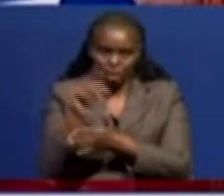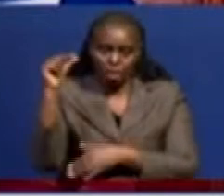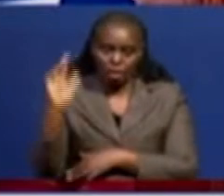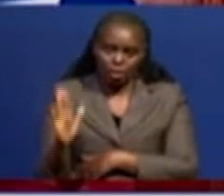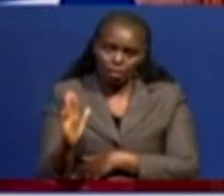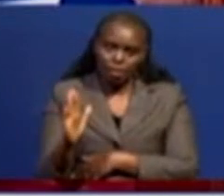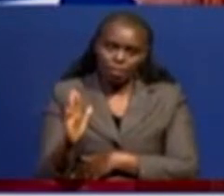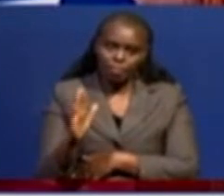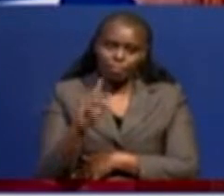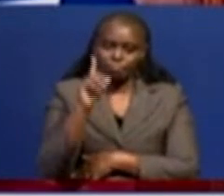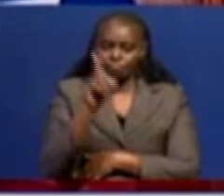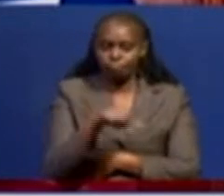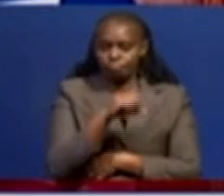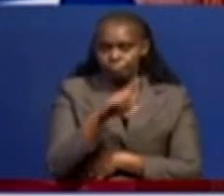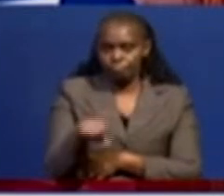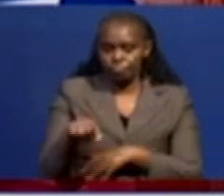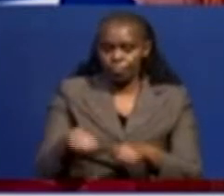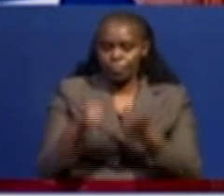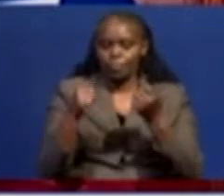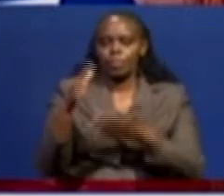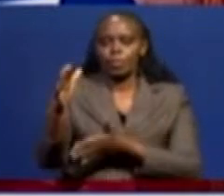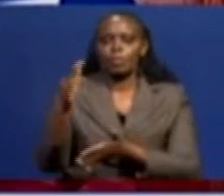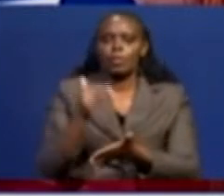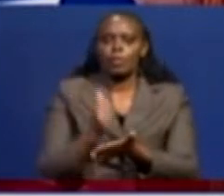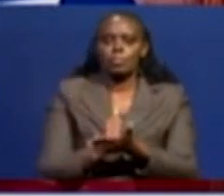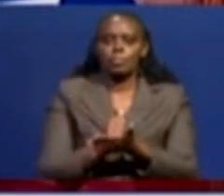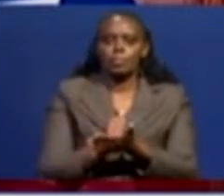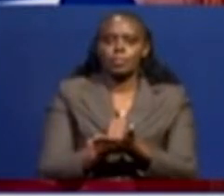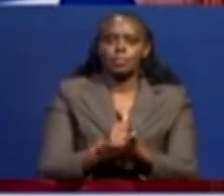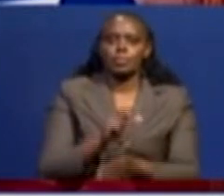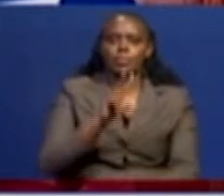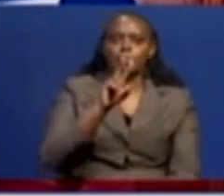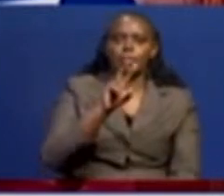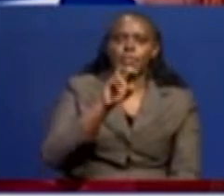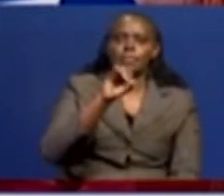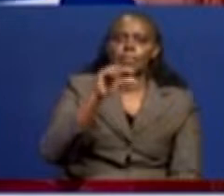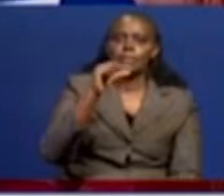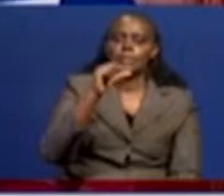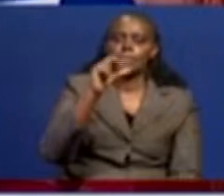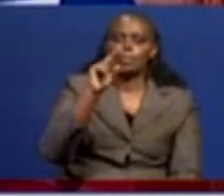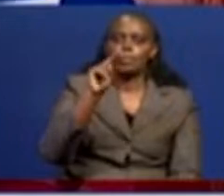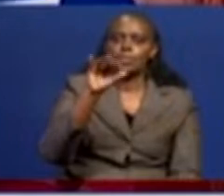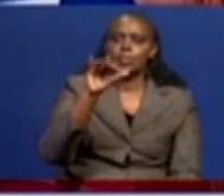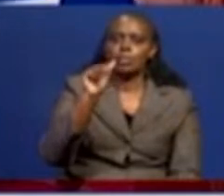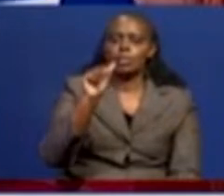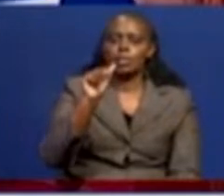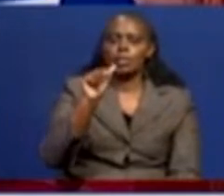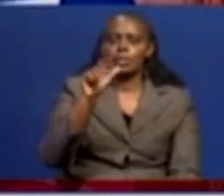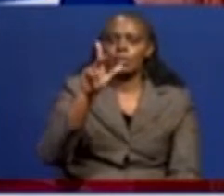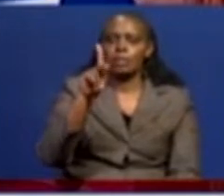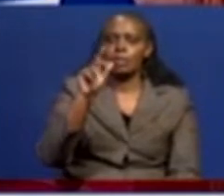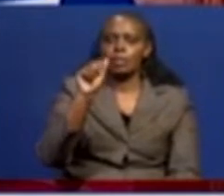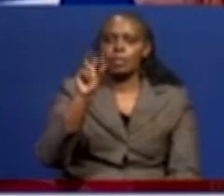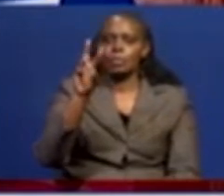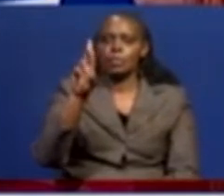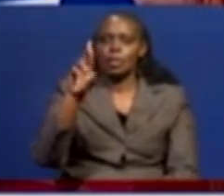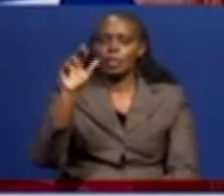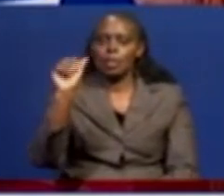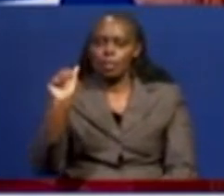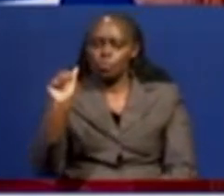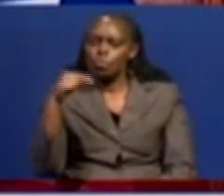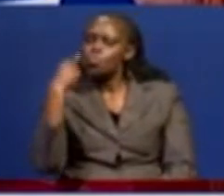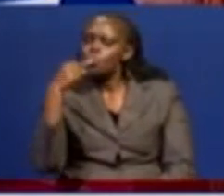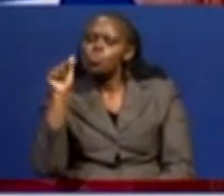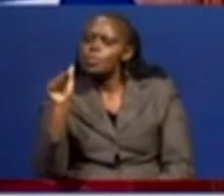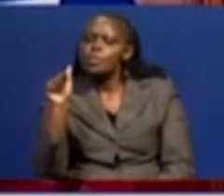office for illegally revoking the appointment of Virginia Kawira, yes? Yes. Who was